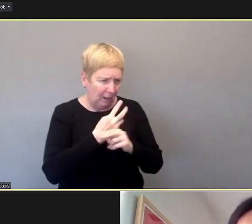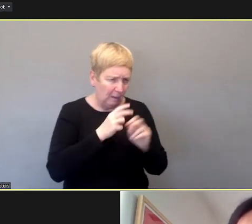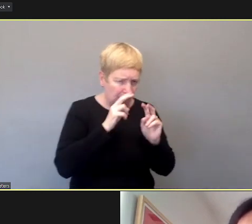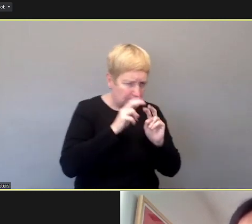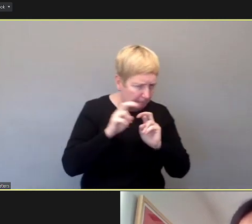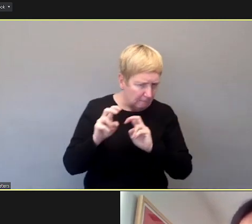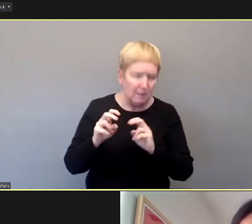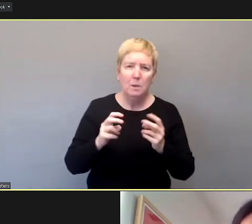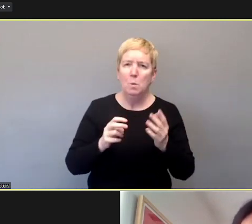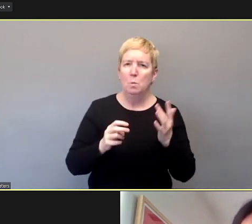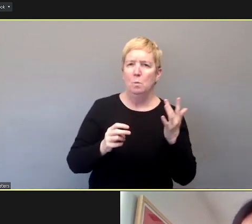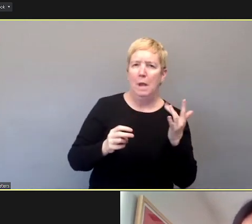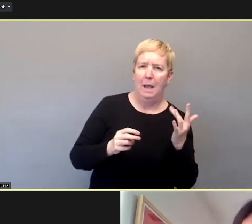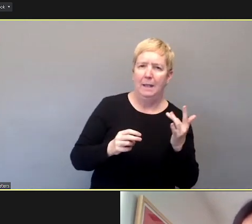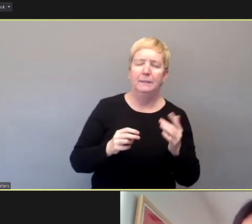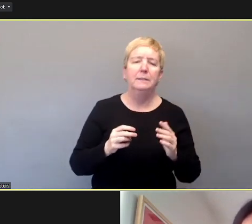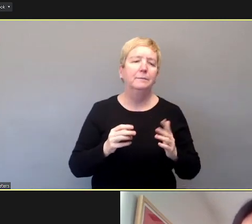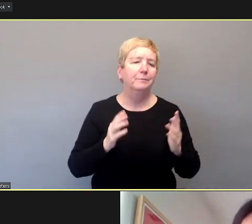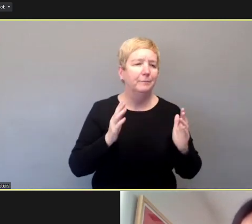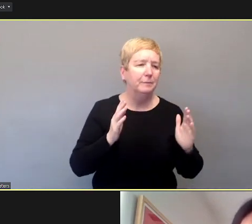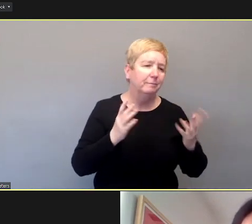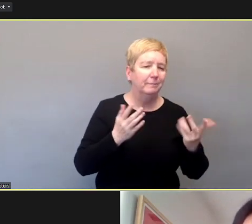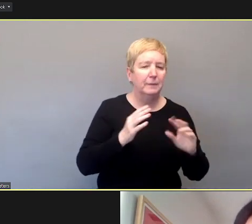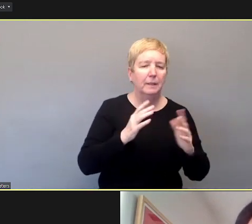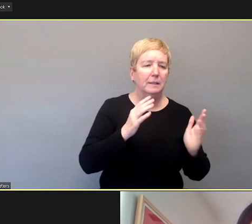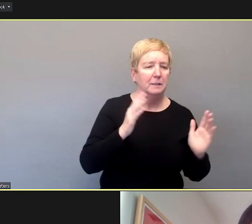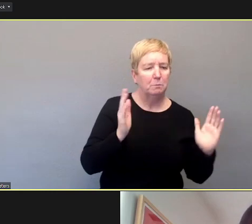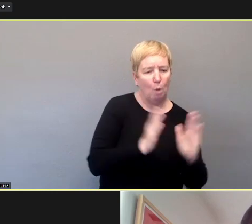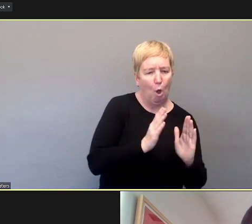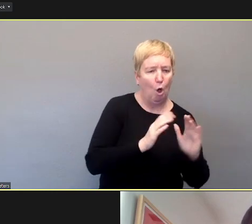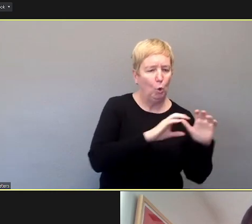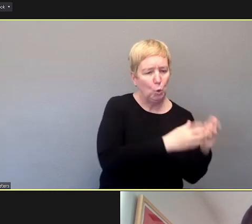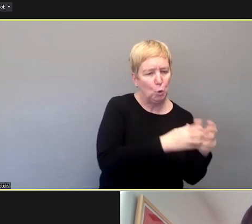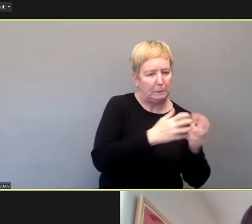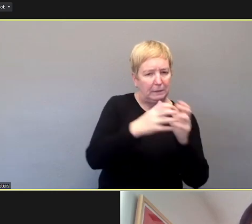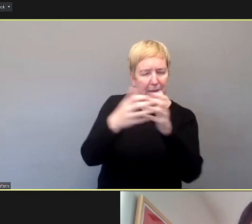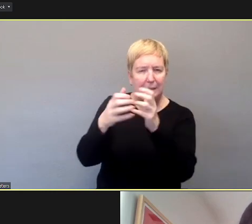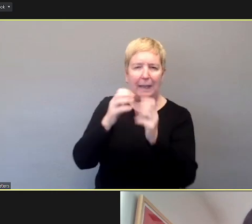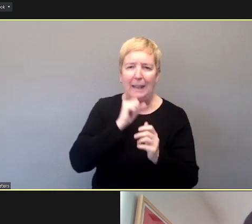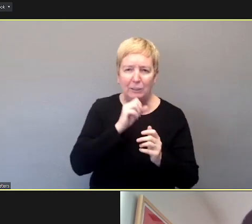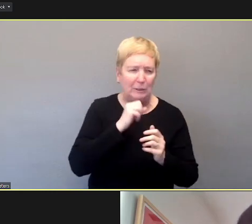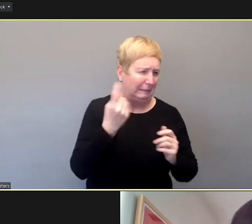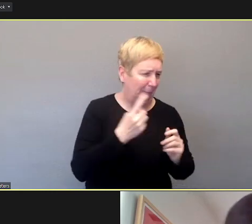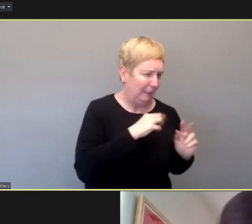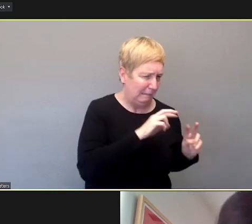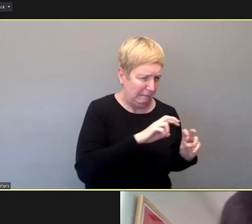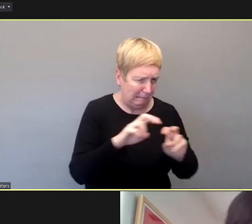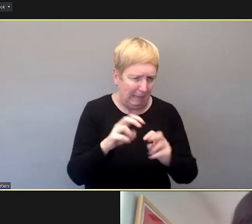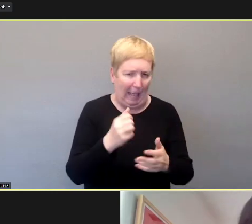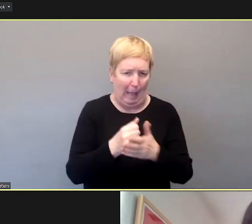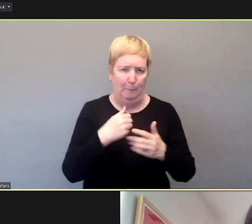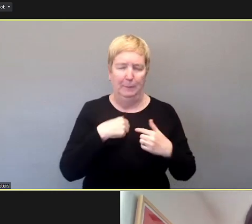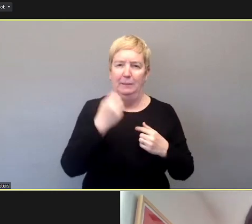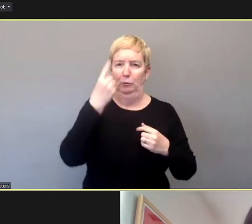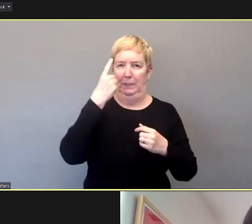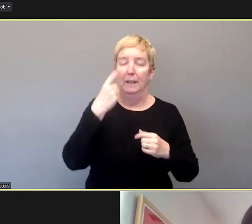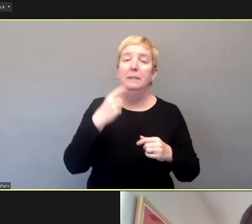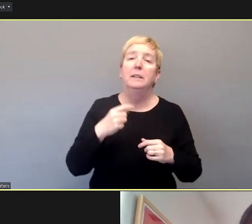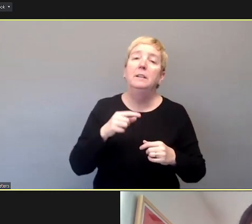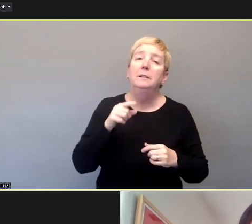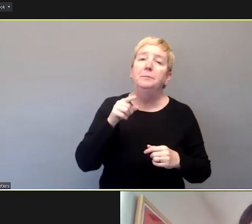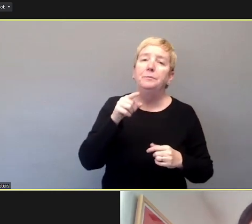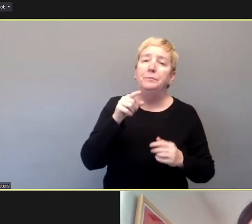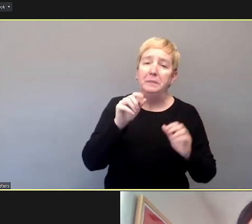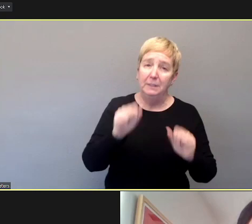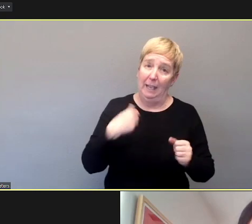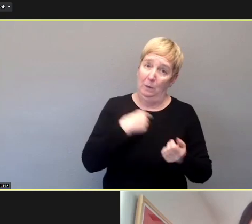among smaller blocks of ages, and I didn't ask for that. But I guess I'm just kind of curious if you can talk about that, because we